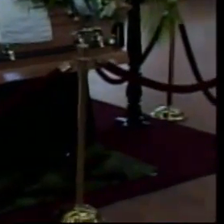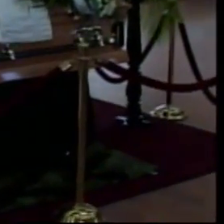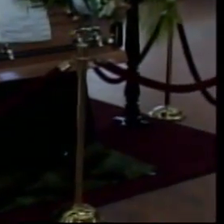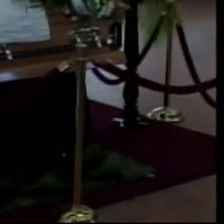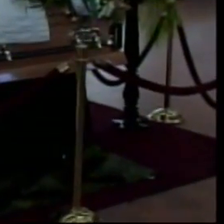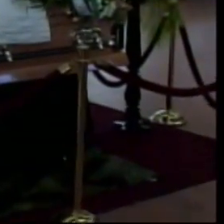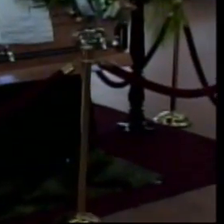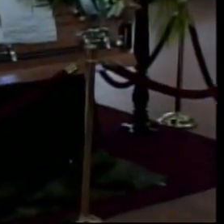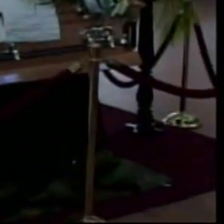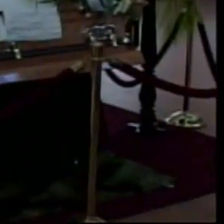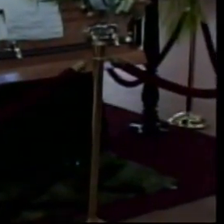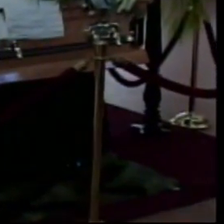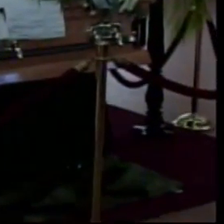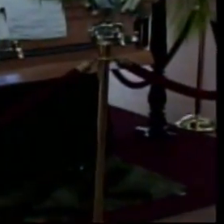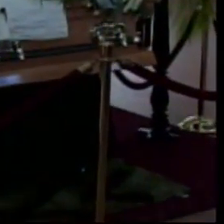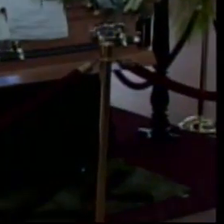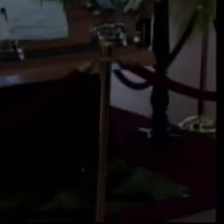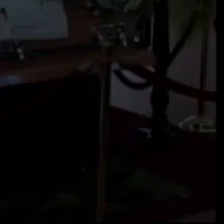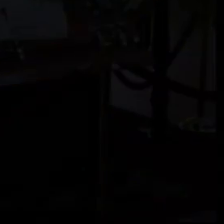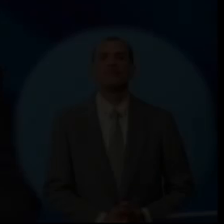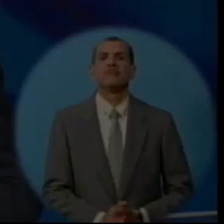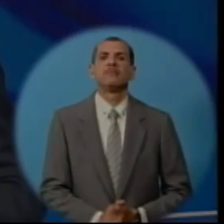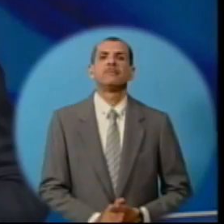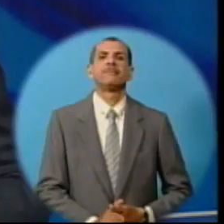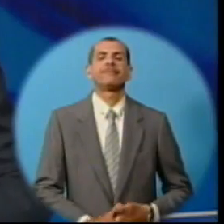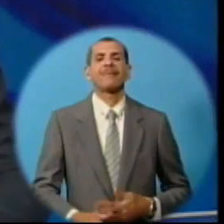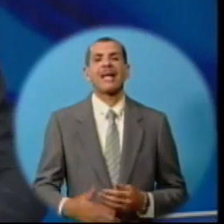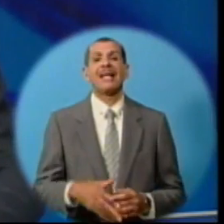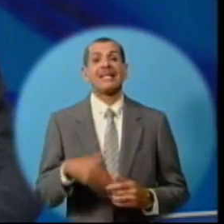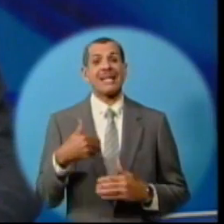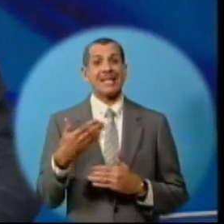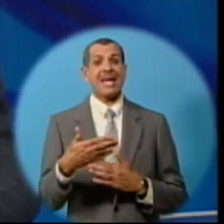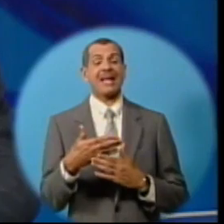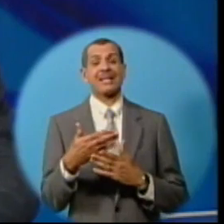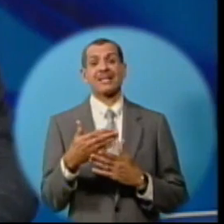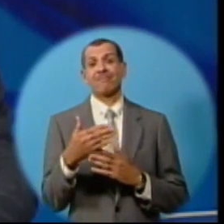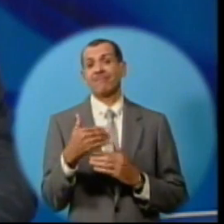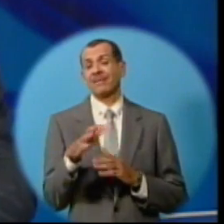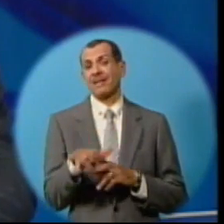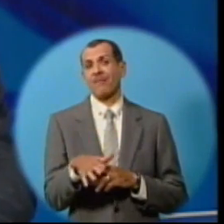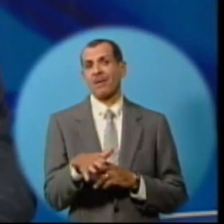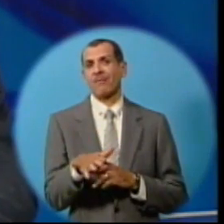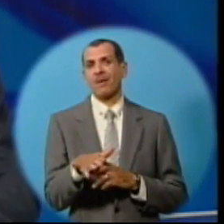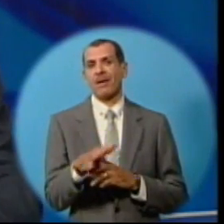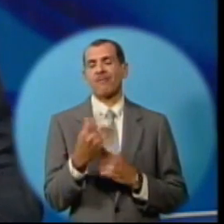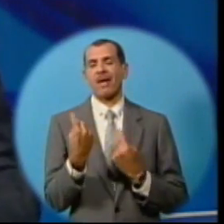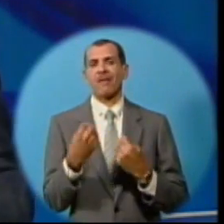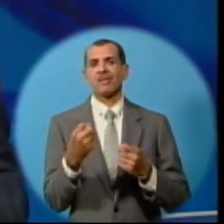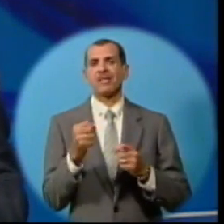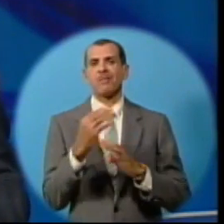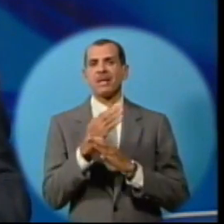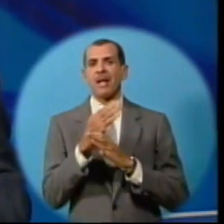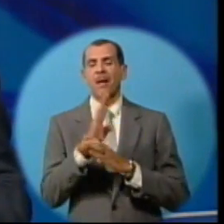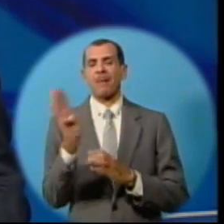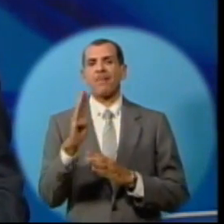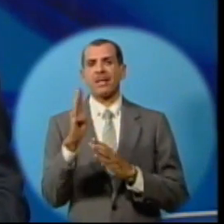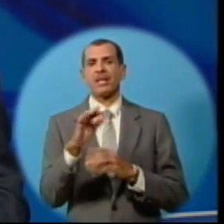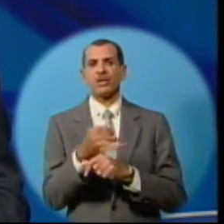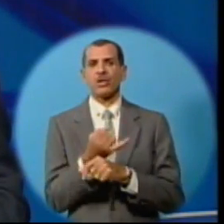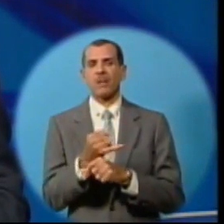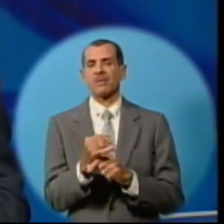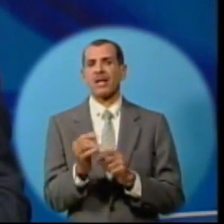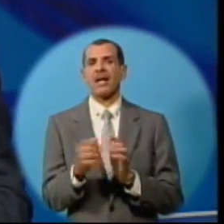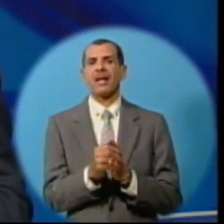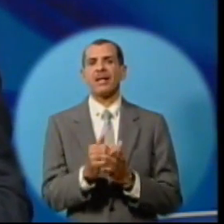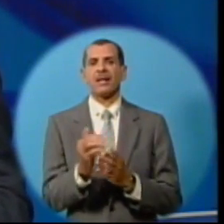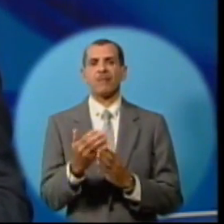at 9:30 a.m. It is the next stage of efforts to protect Barbadian jobs and shore up the local